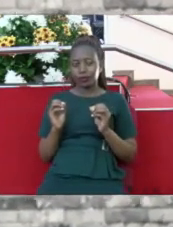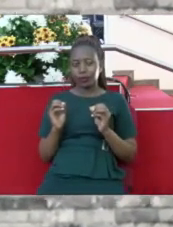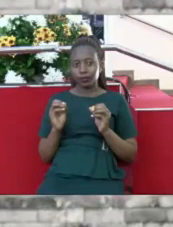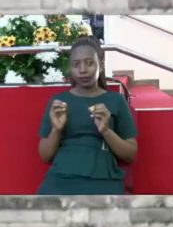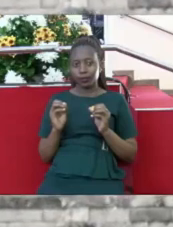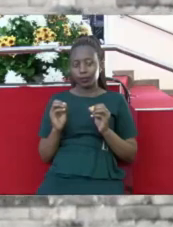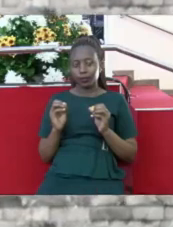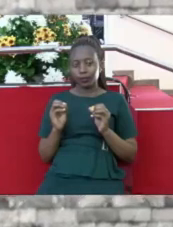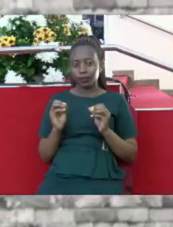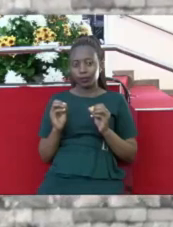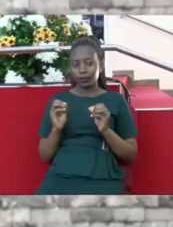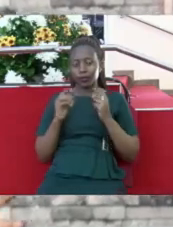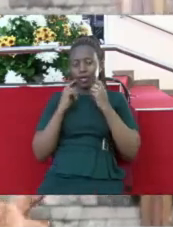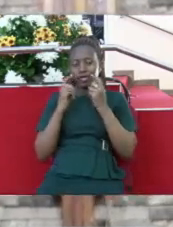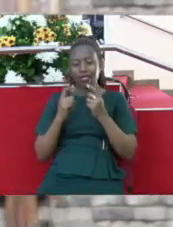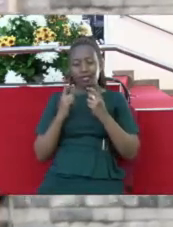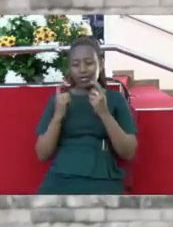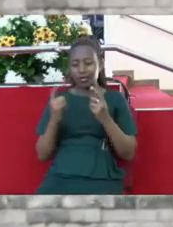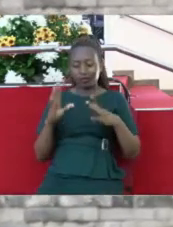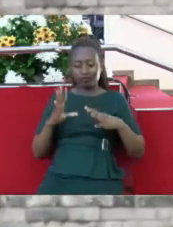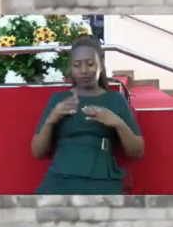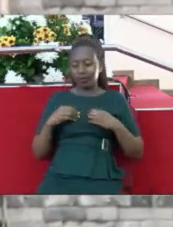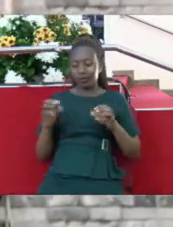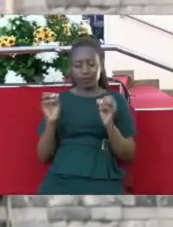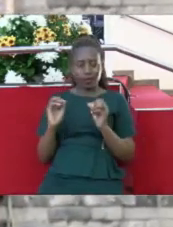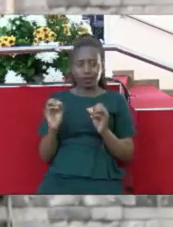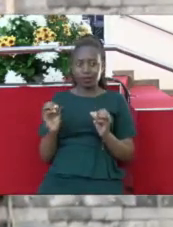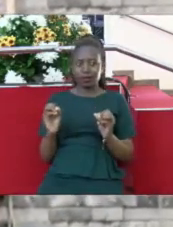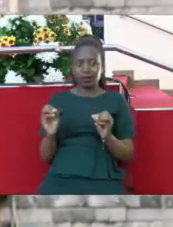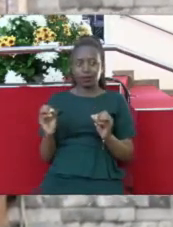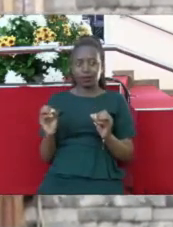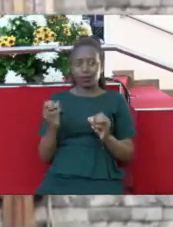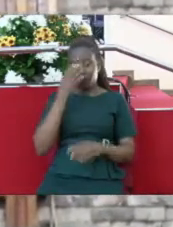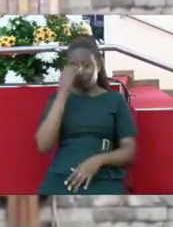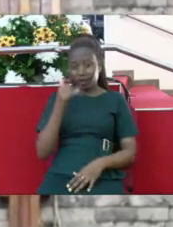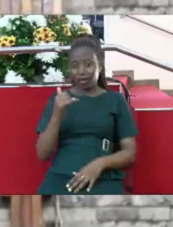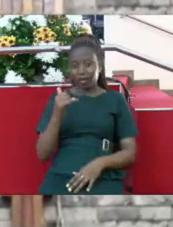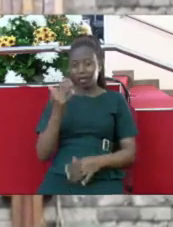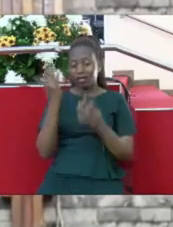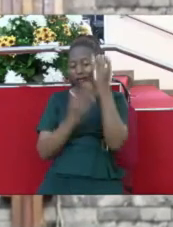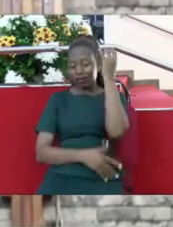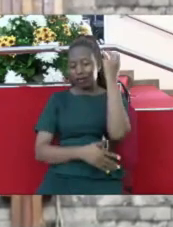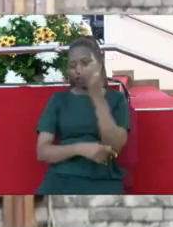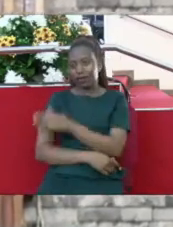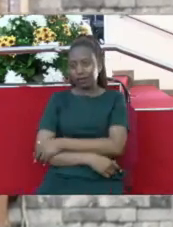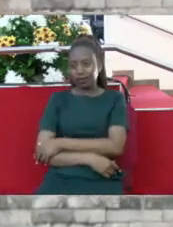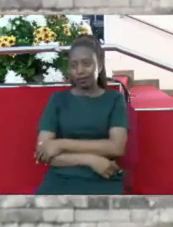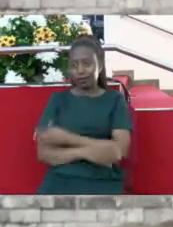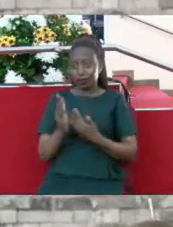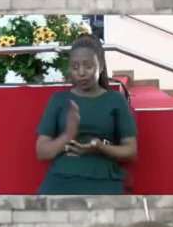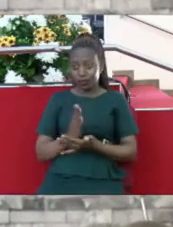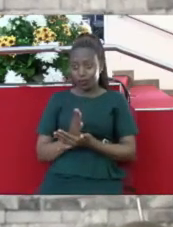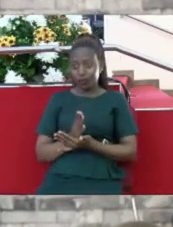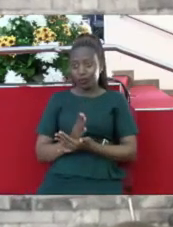we don't just sin is forbidden not because of anything because sin is bad. Haijakataliwa kwa sababu lingine lolote lakini kwa